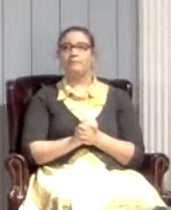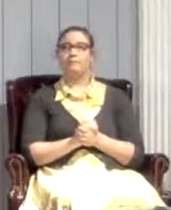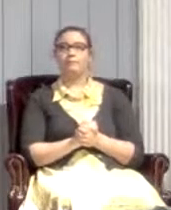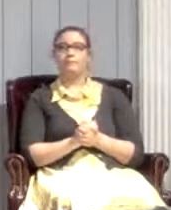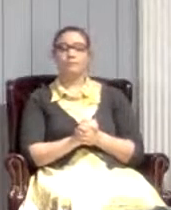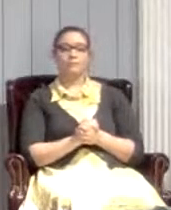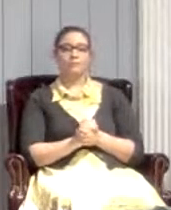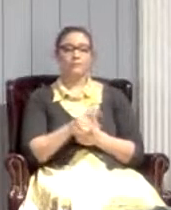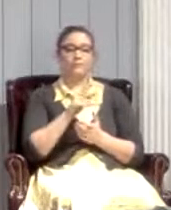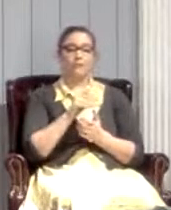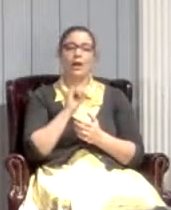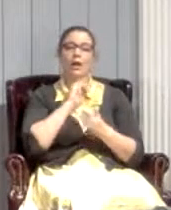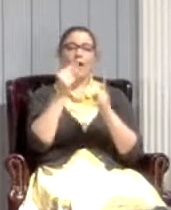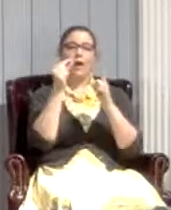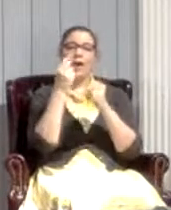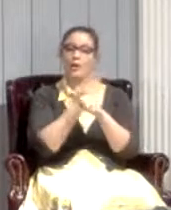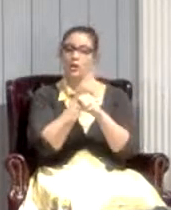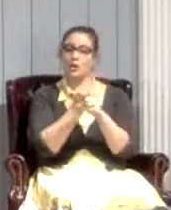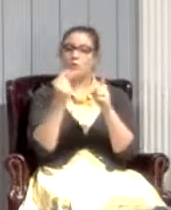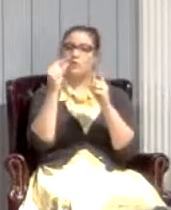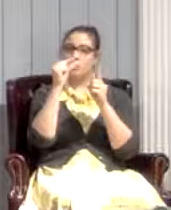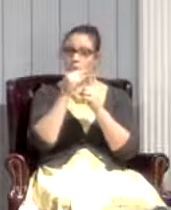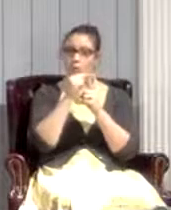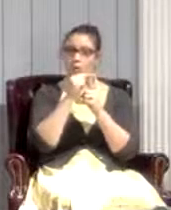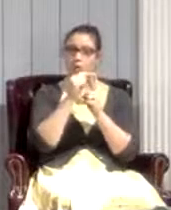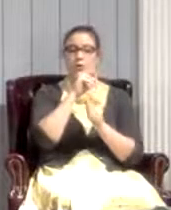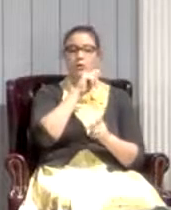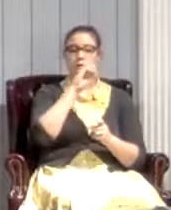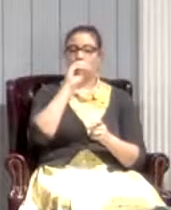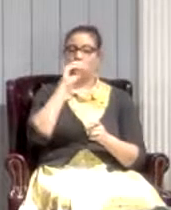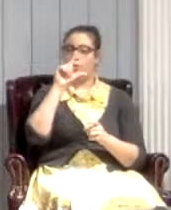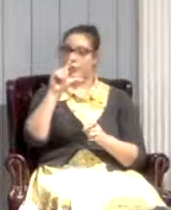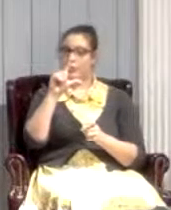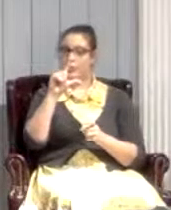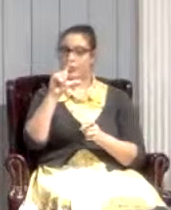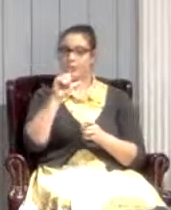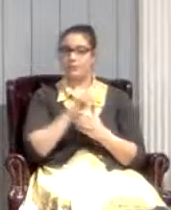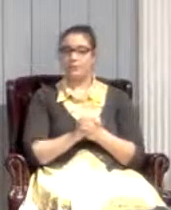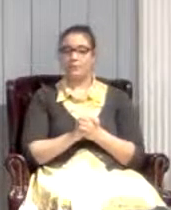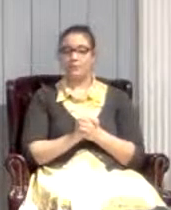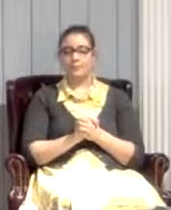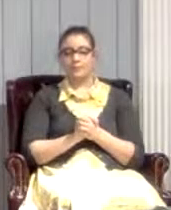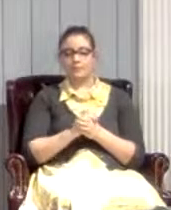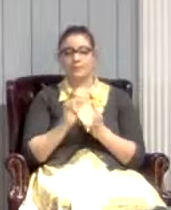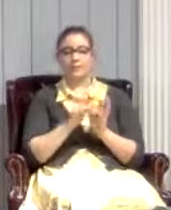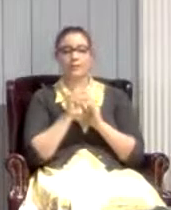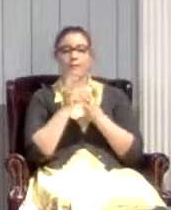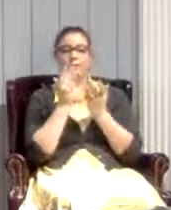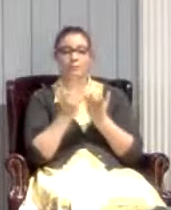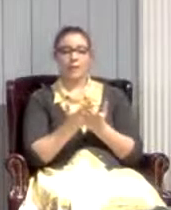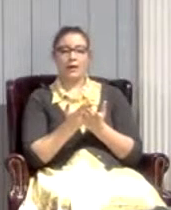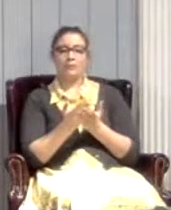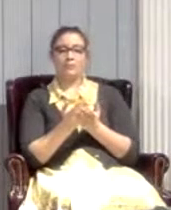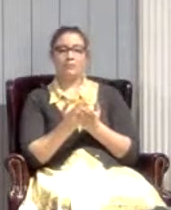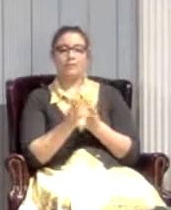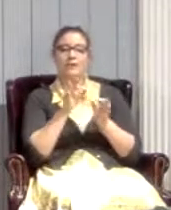beseeching and boldness. I used in that lesson the word tools. The Bible defines the tool of